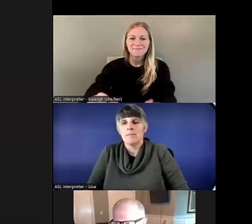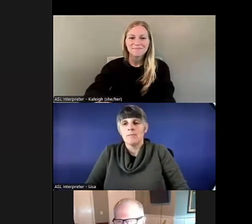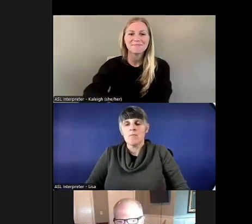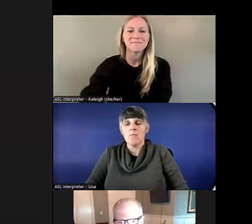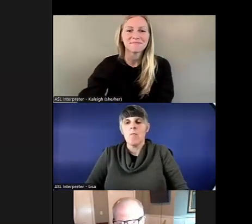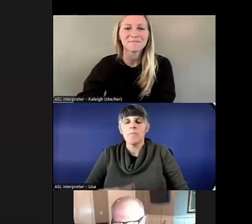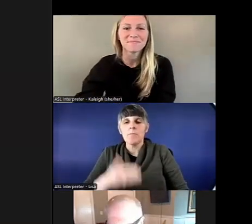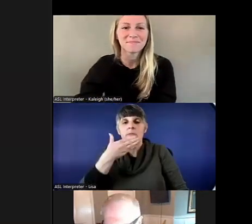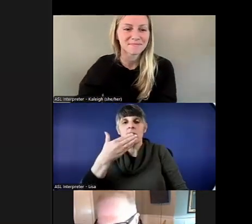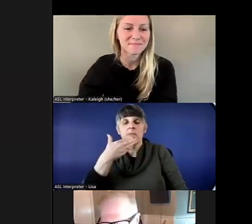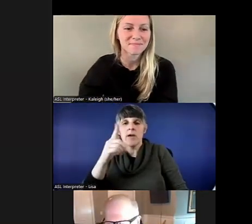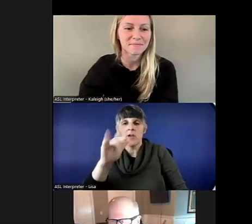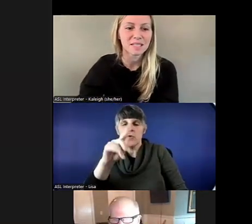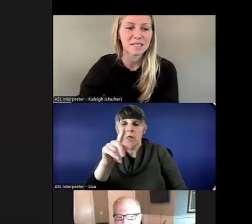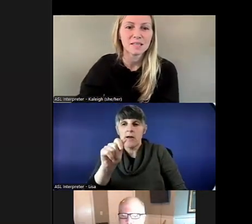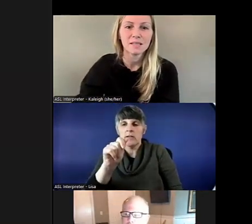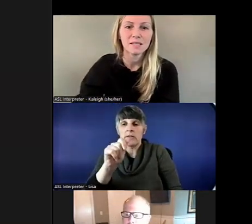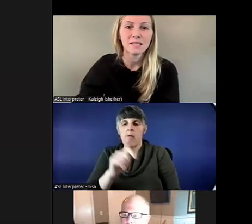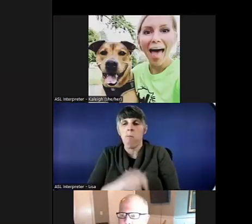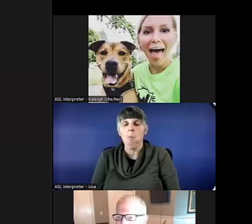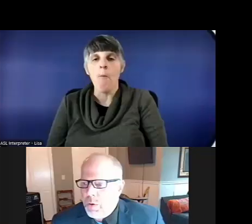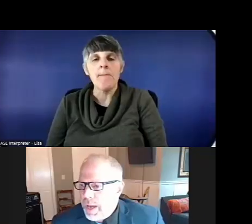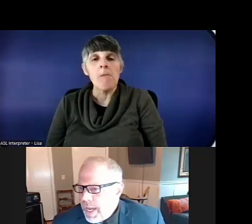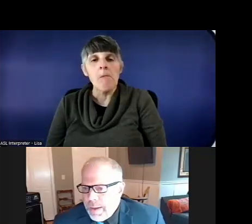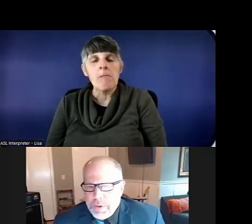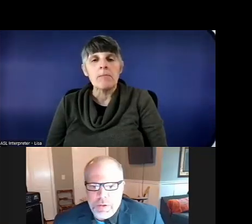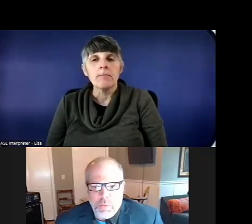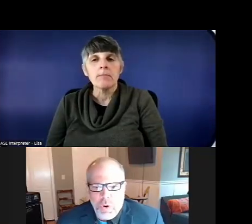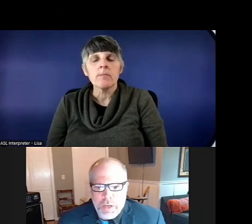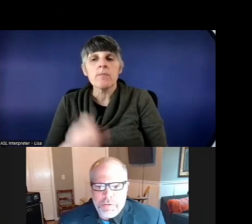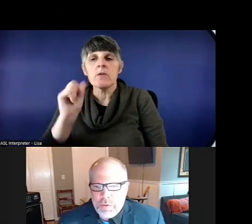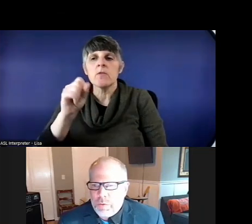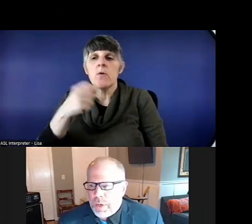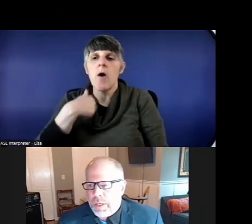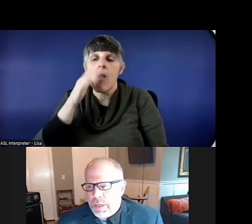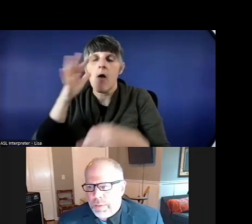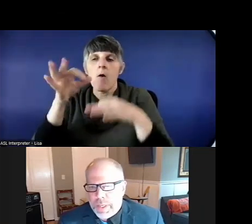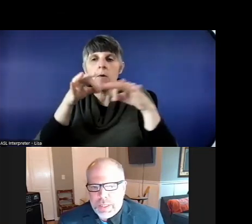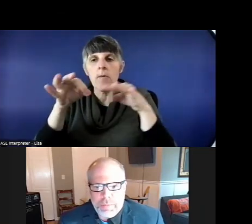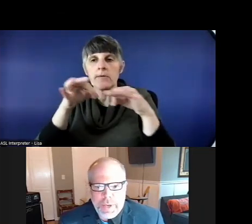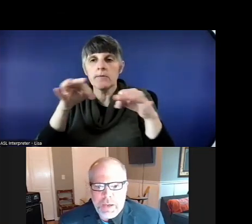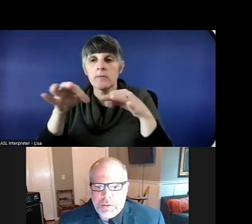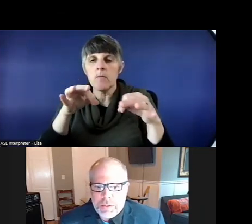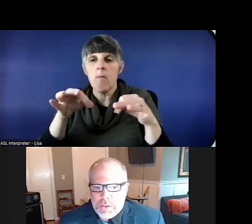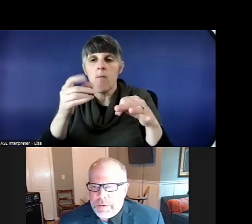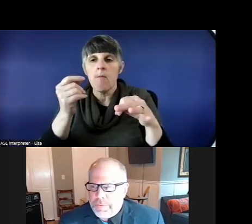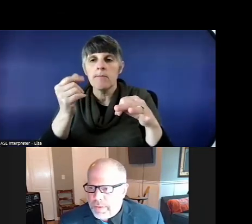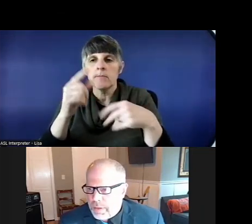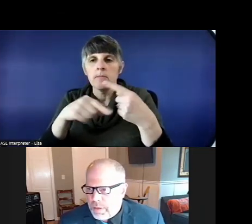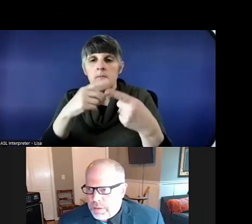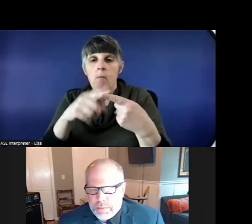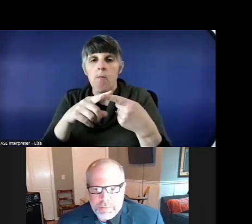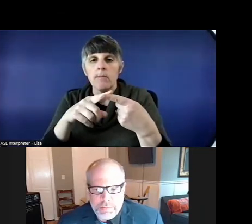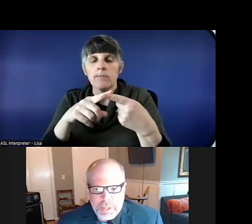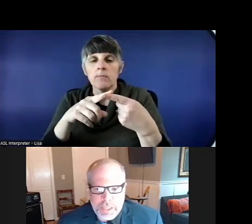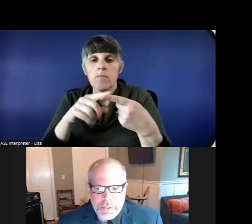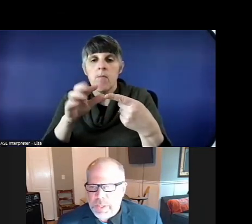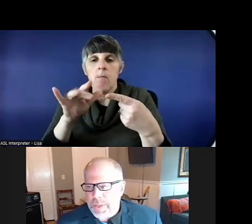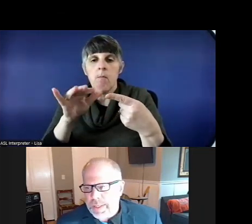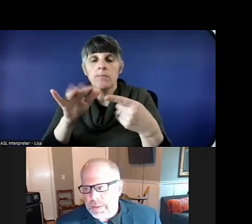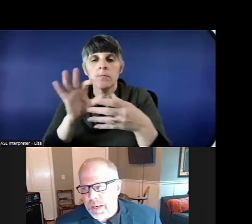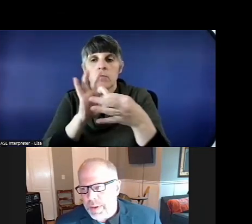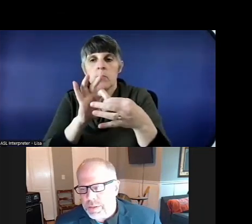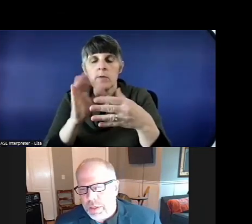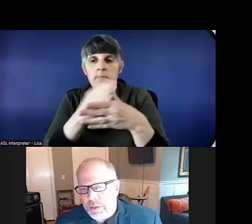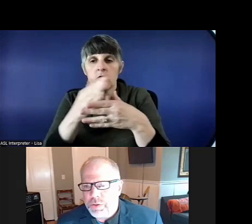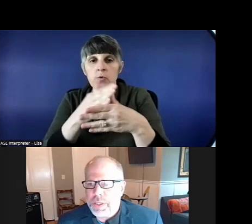Thank you, Liza. So yeah, I'm going to walk through a bit about sort of the relationship